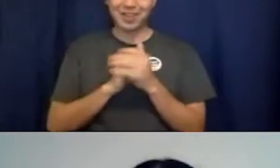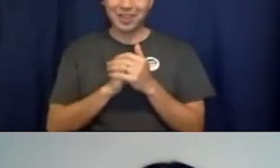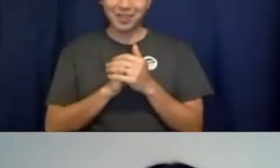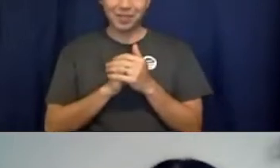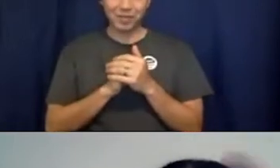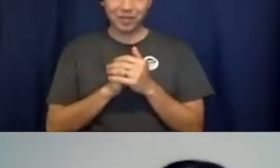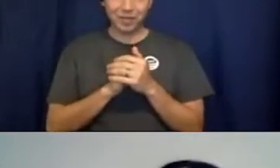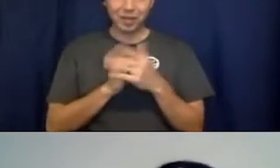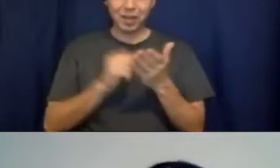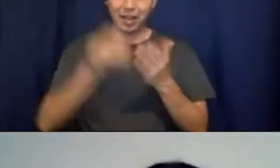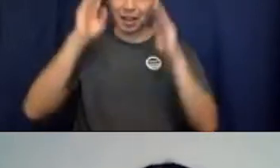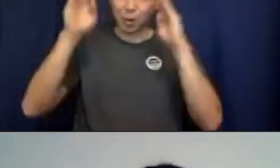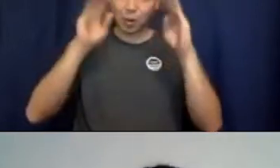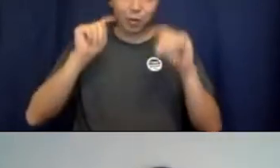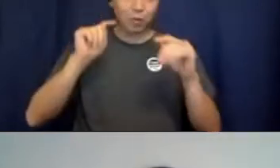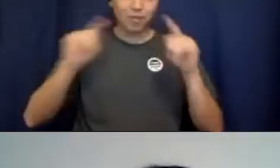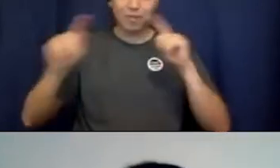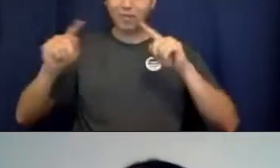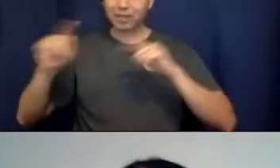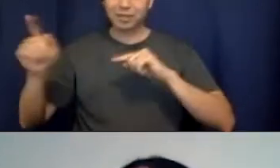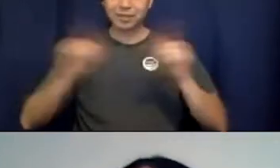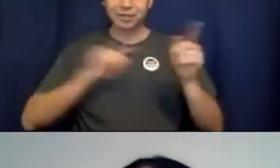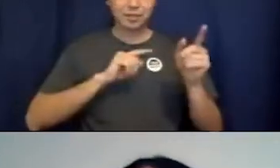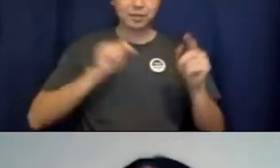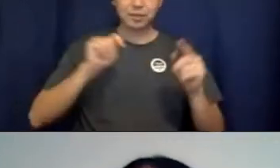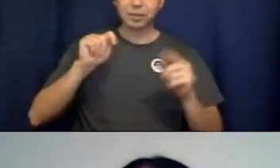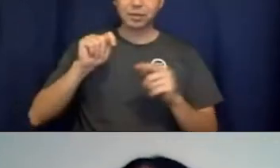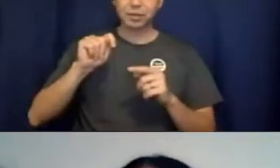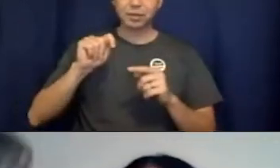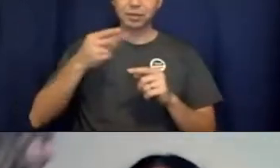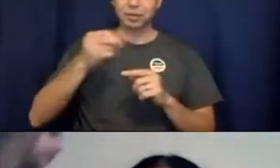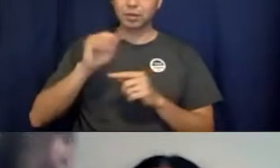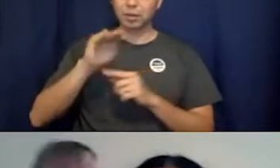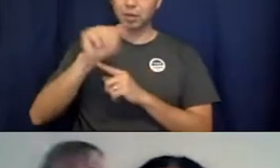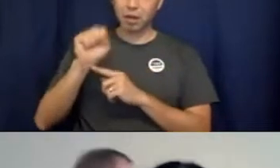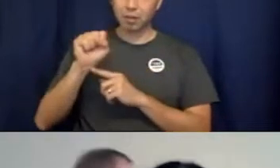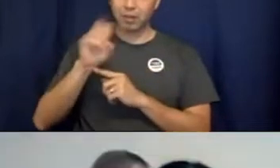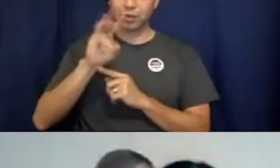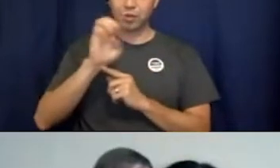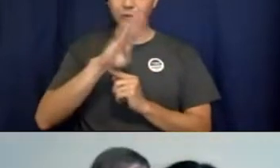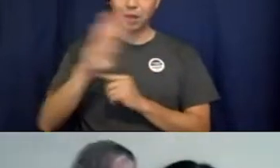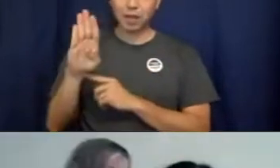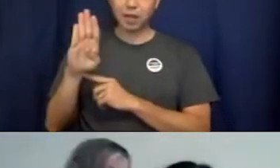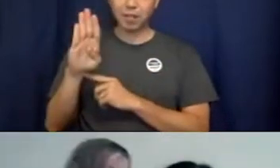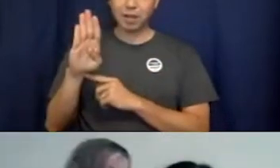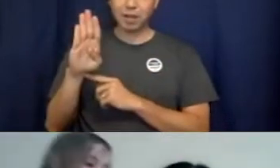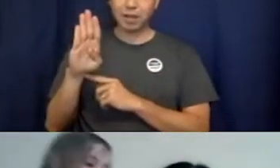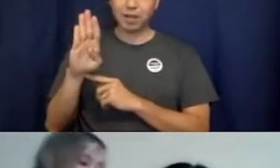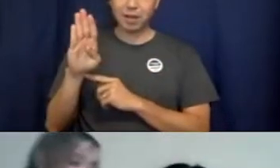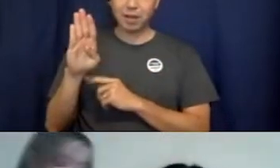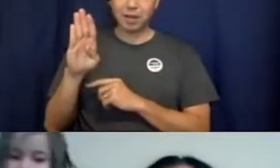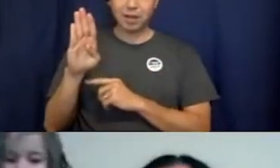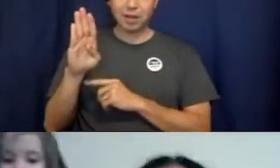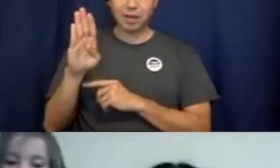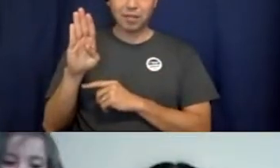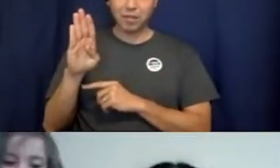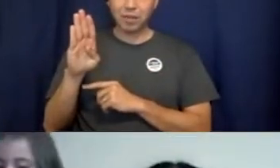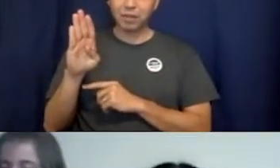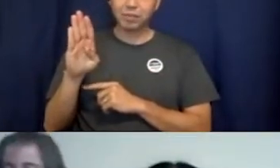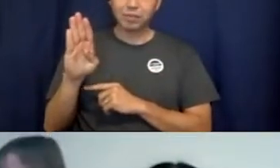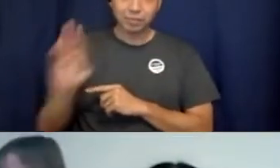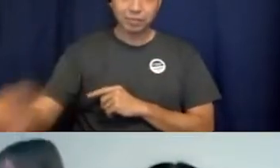Can you see that? Oh my God. I love that so much.